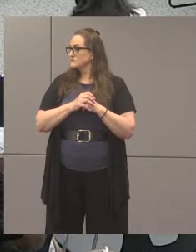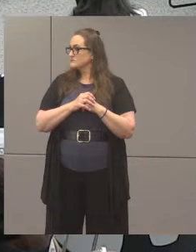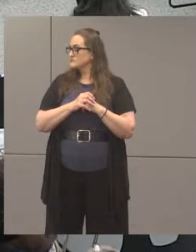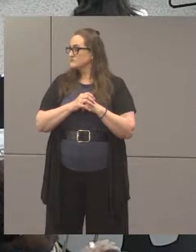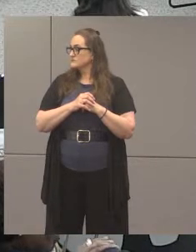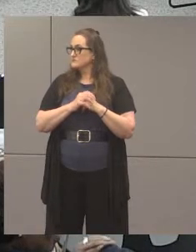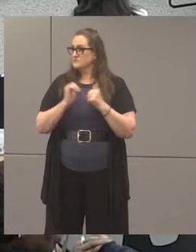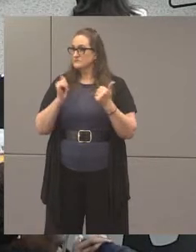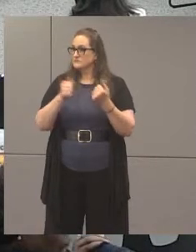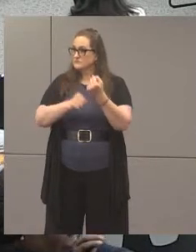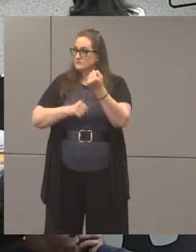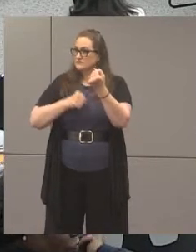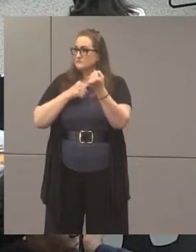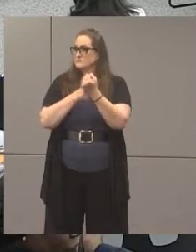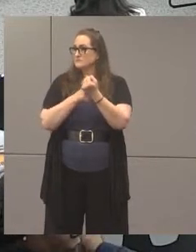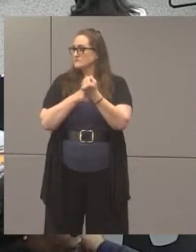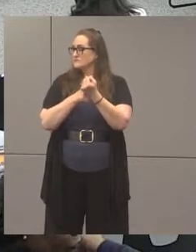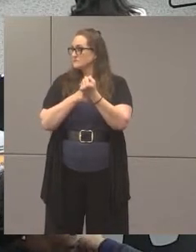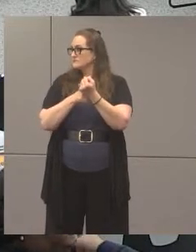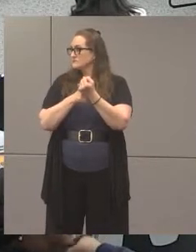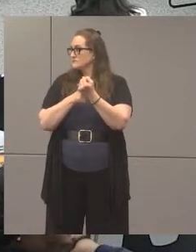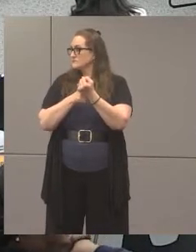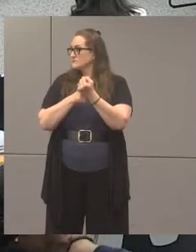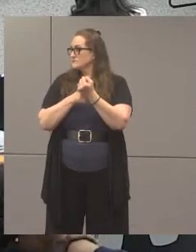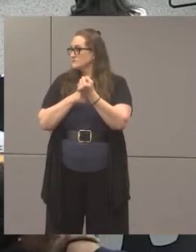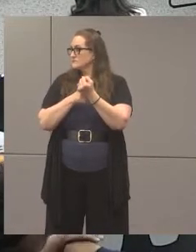All those in favor